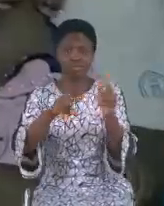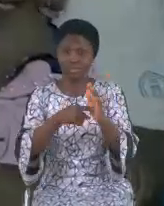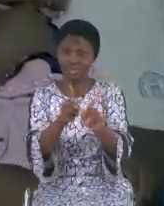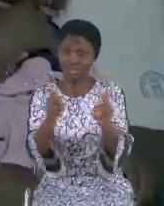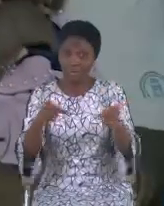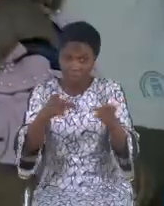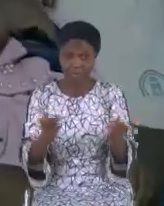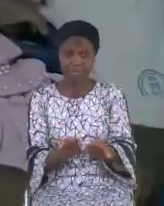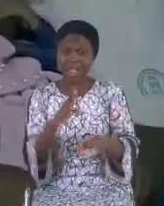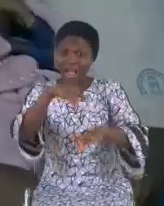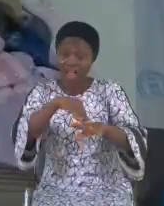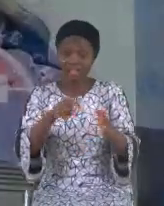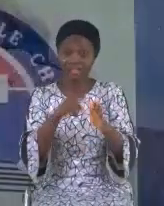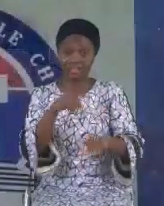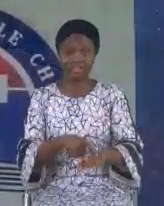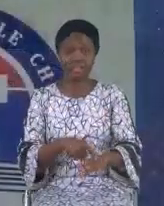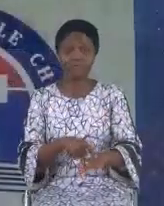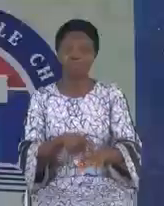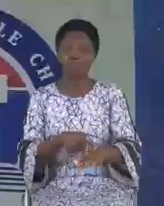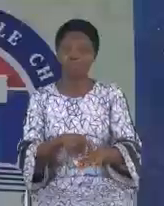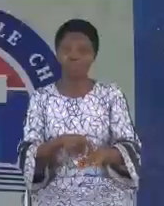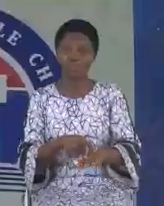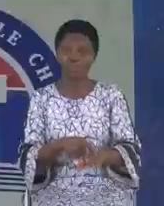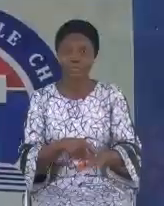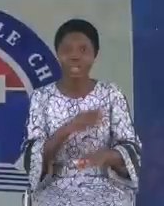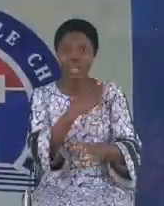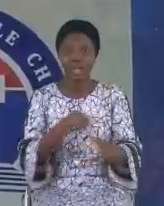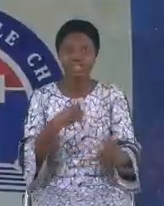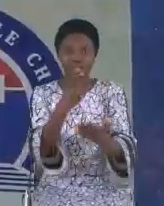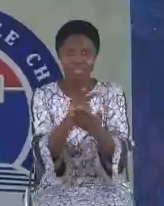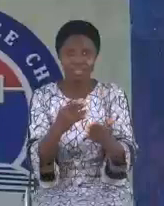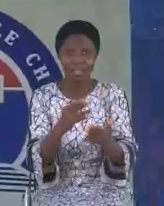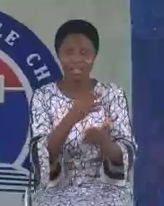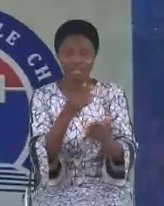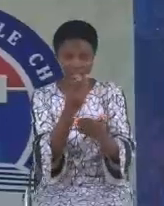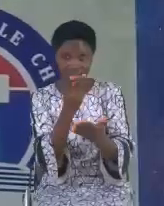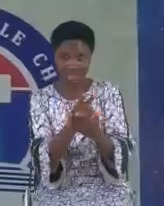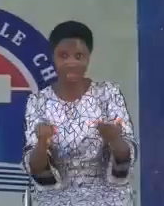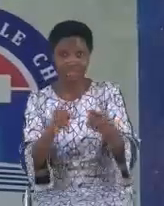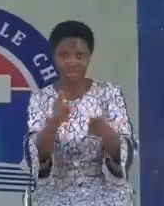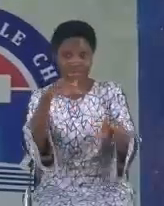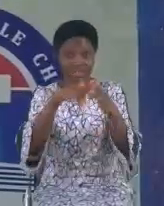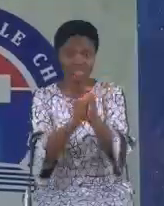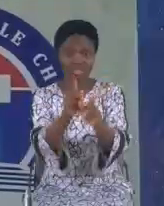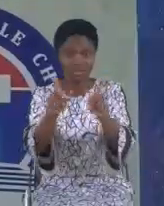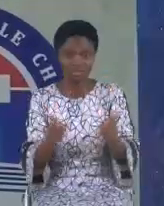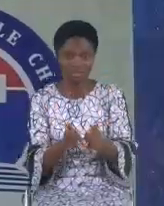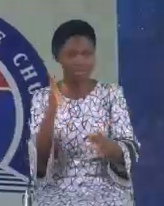at this time and getting to you in that place at this time, it will not be in